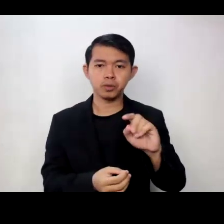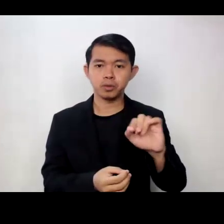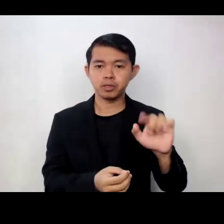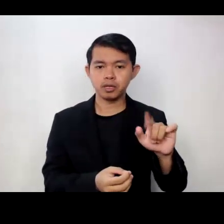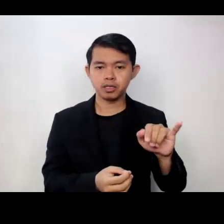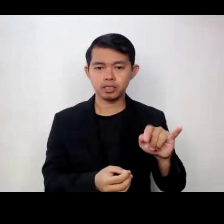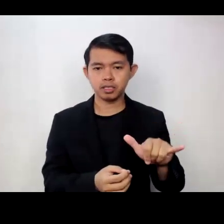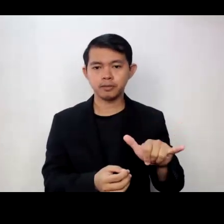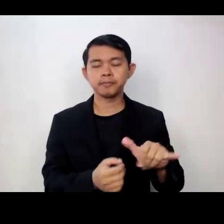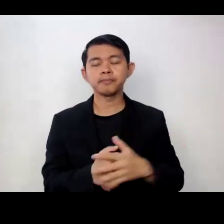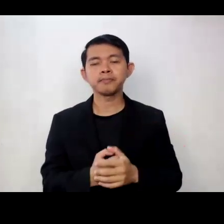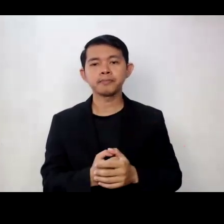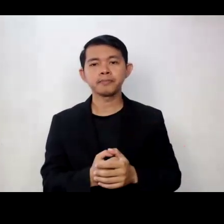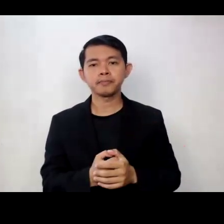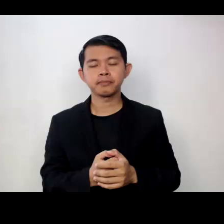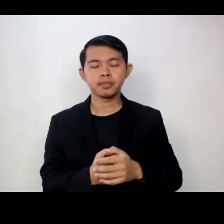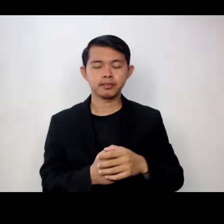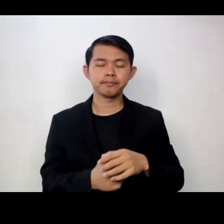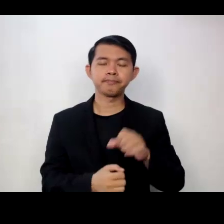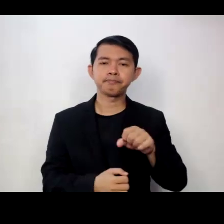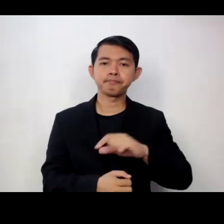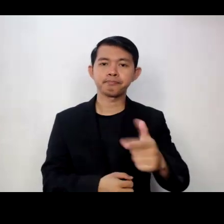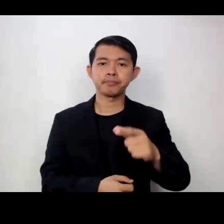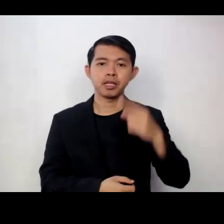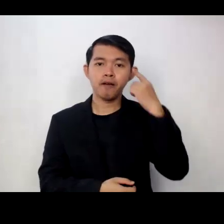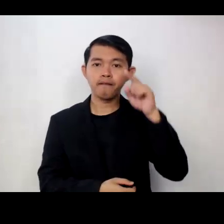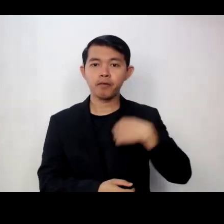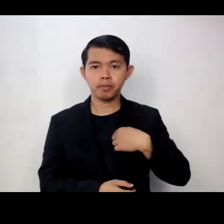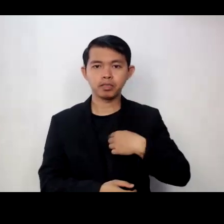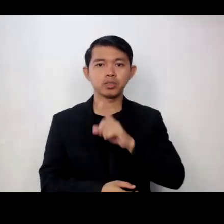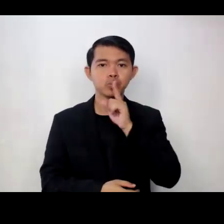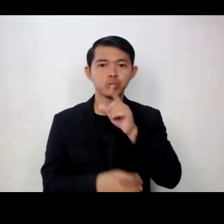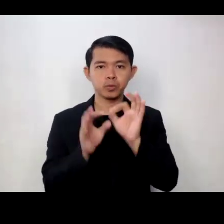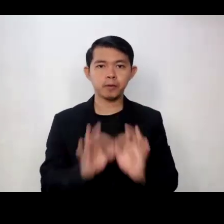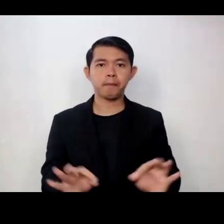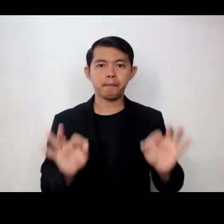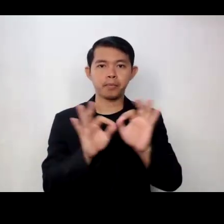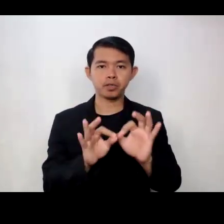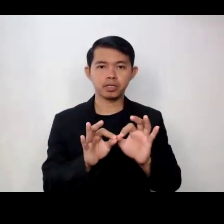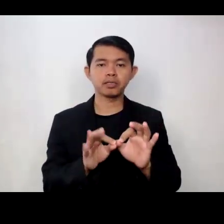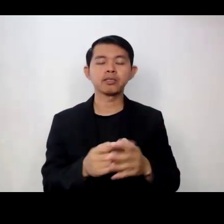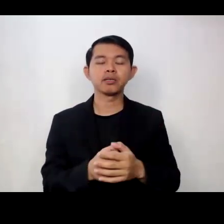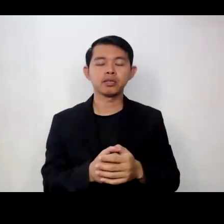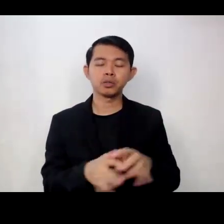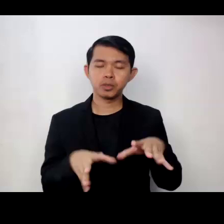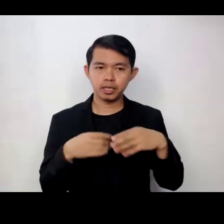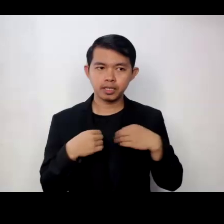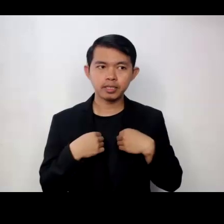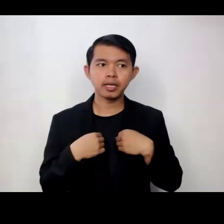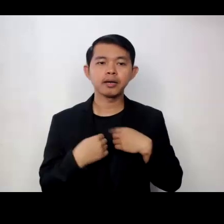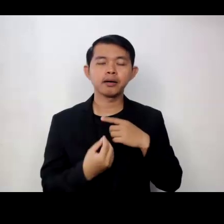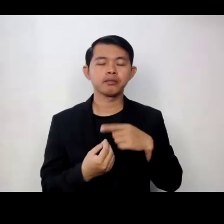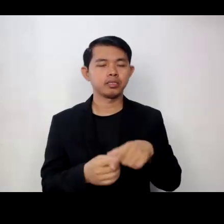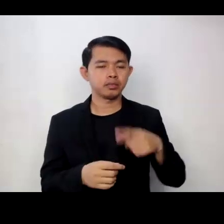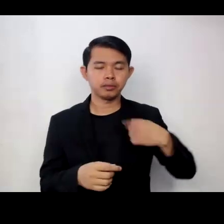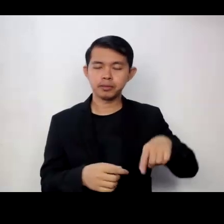Yeah. For me, it's important to recognize, as coming from the discipline of